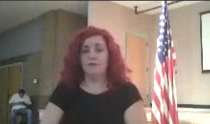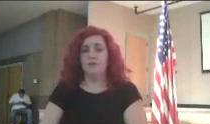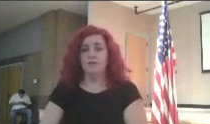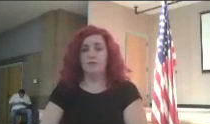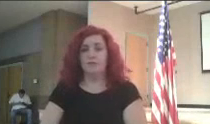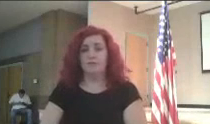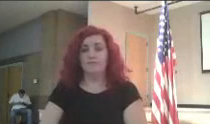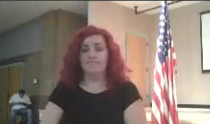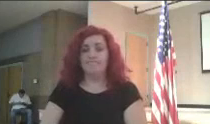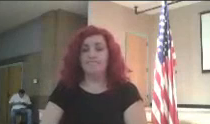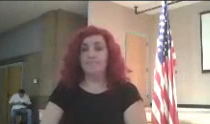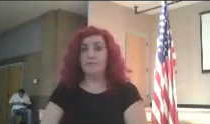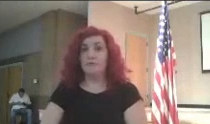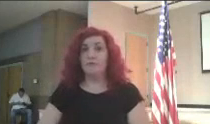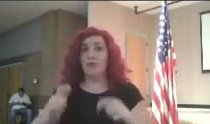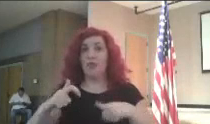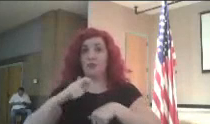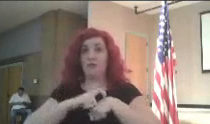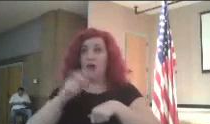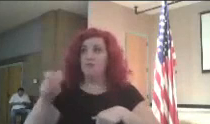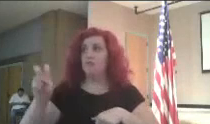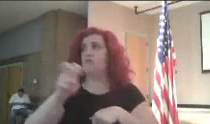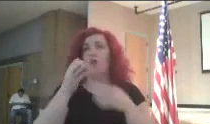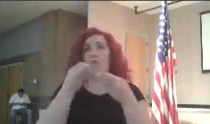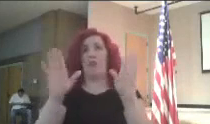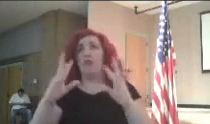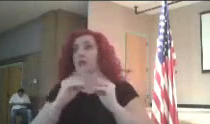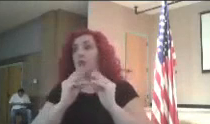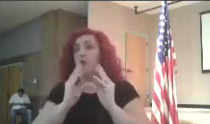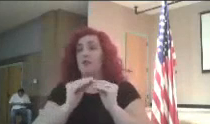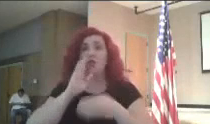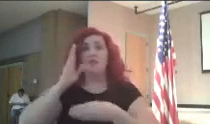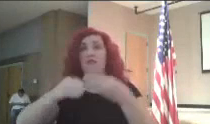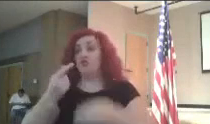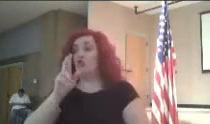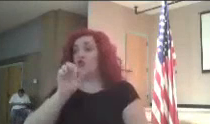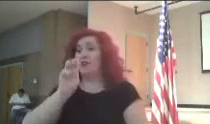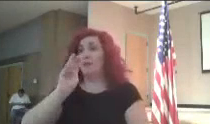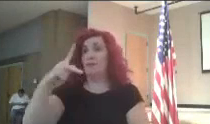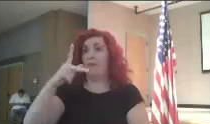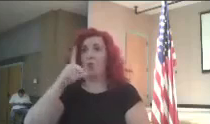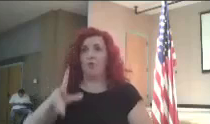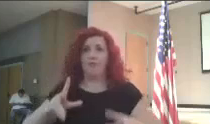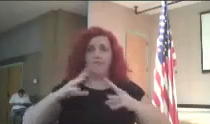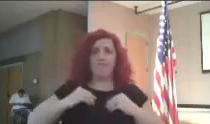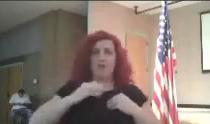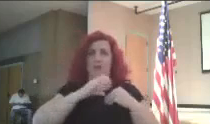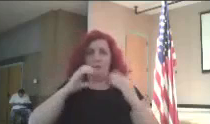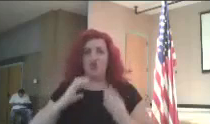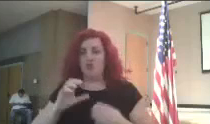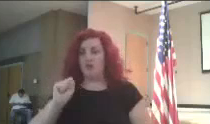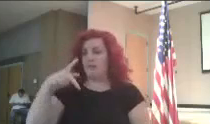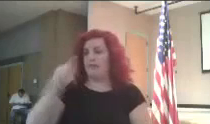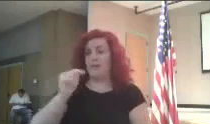This round of public hearings to complete the grid map adopted by the commissioners on